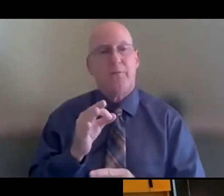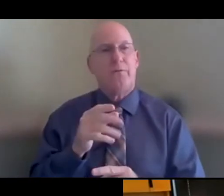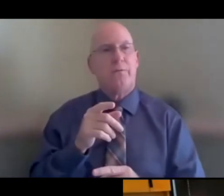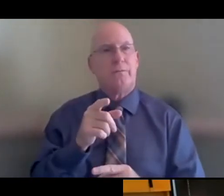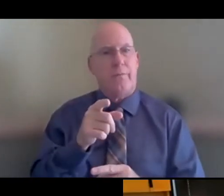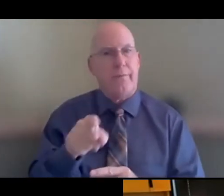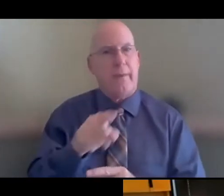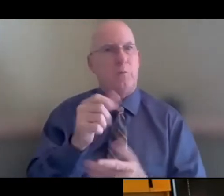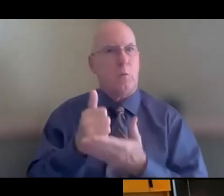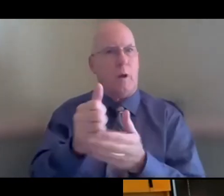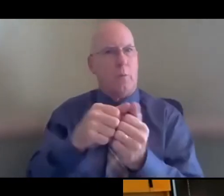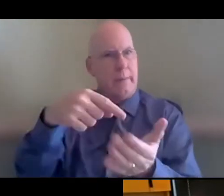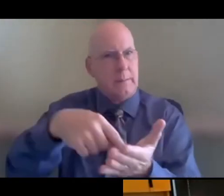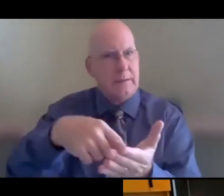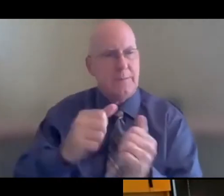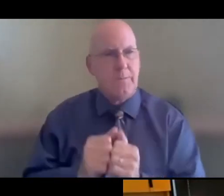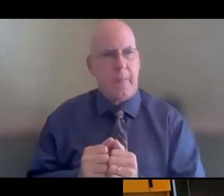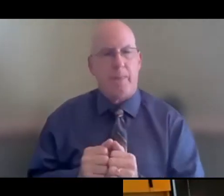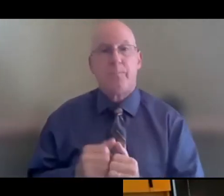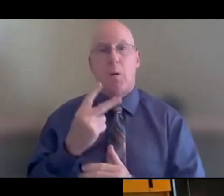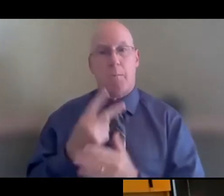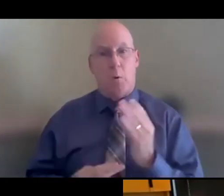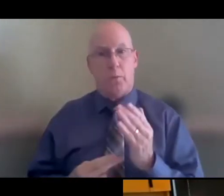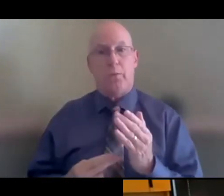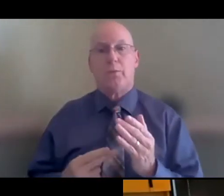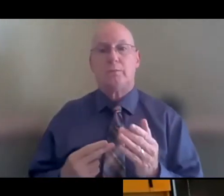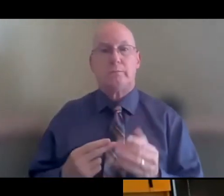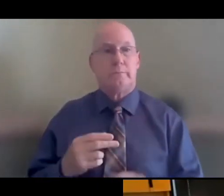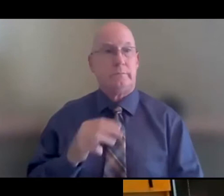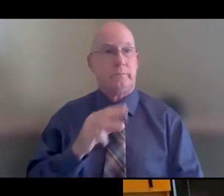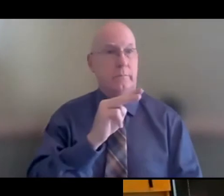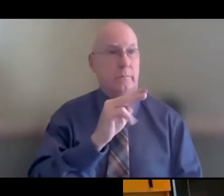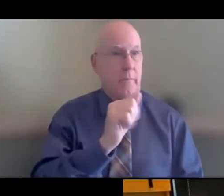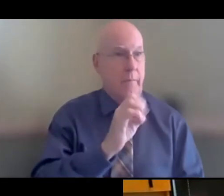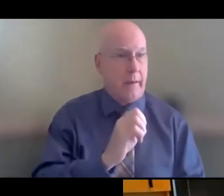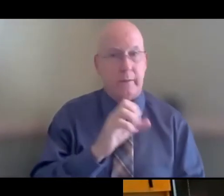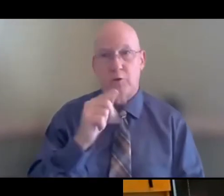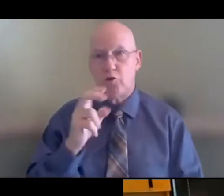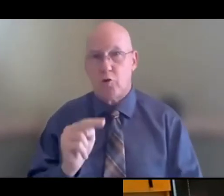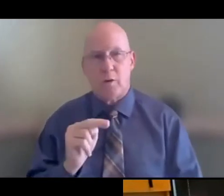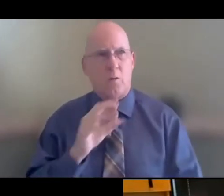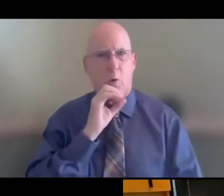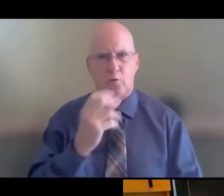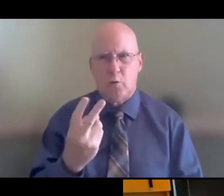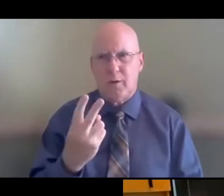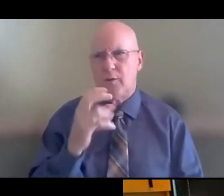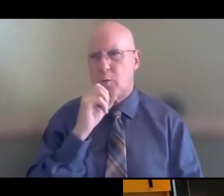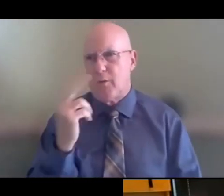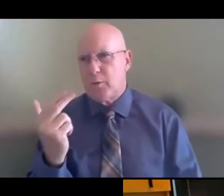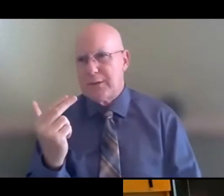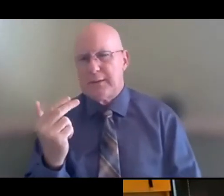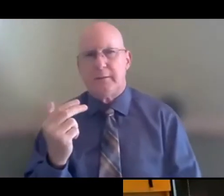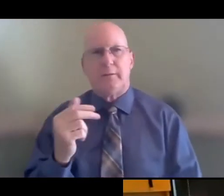expenses? You guys both, right? Sean at that point was 12, 13 years old. Katherine